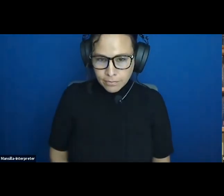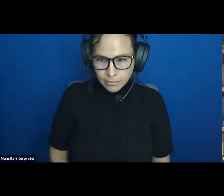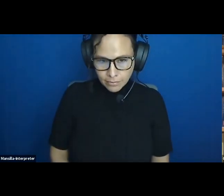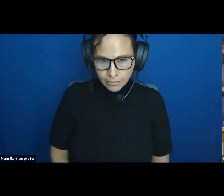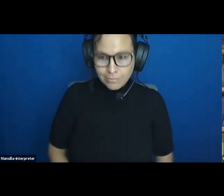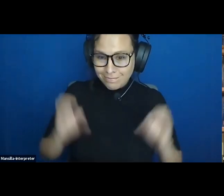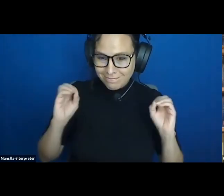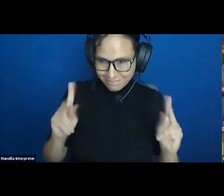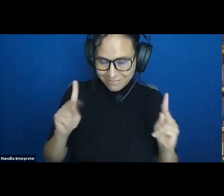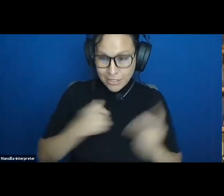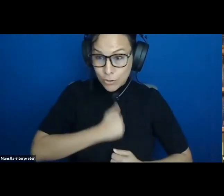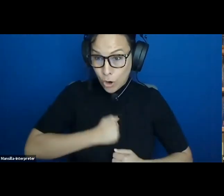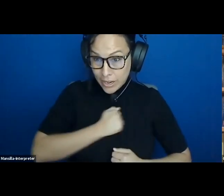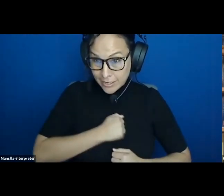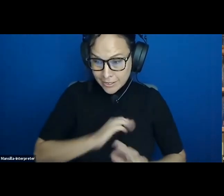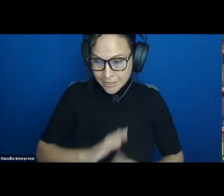Okay, sorry.